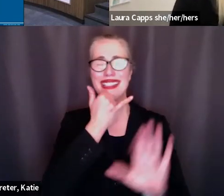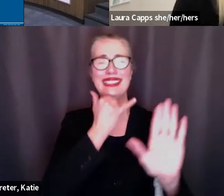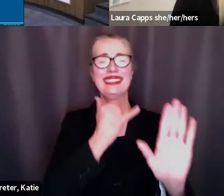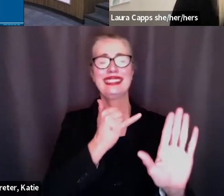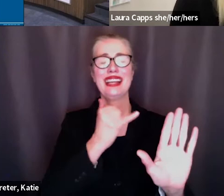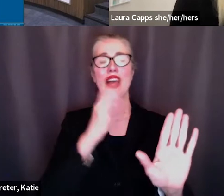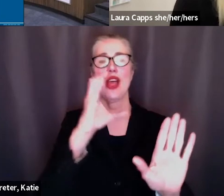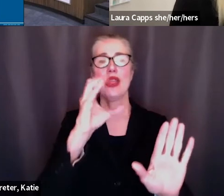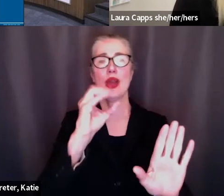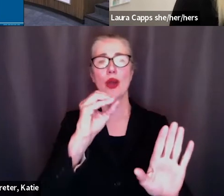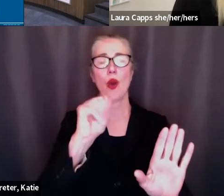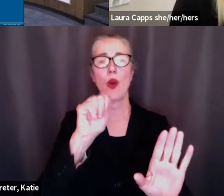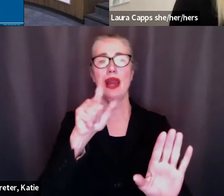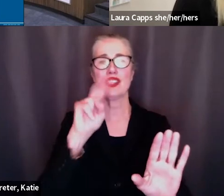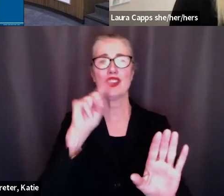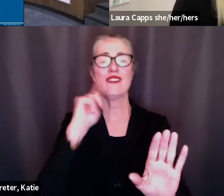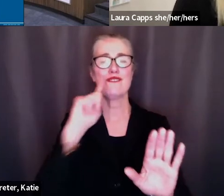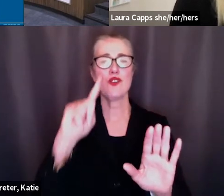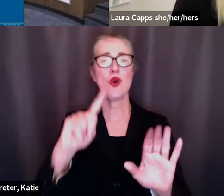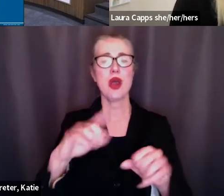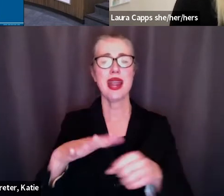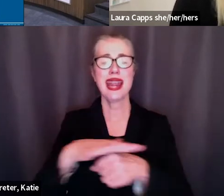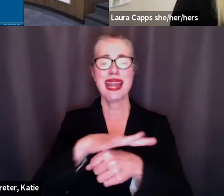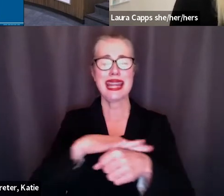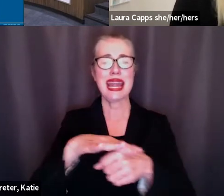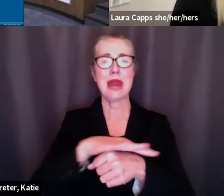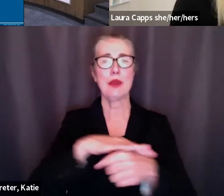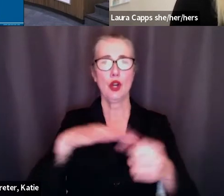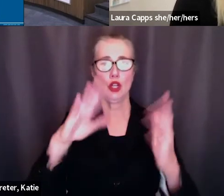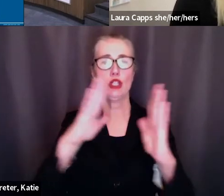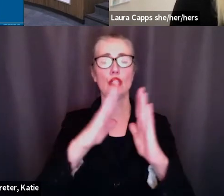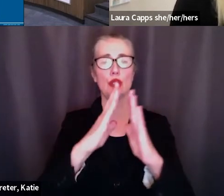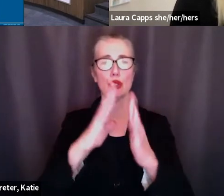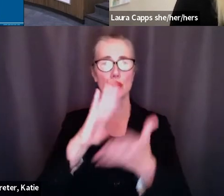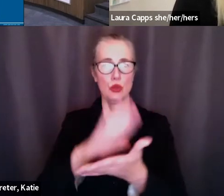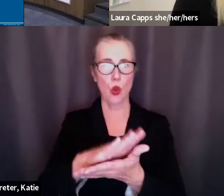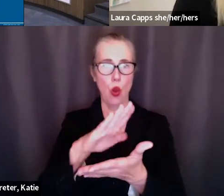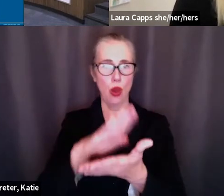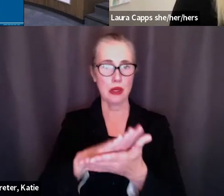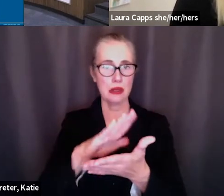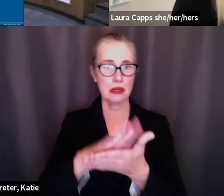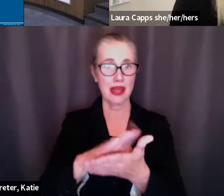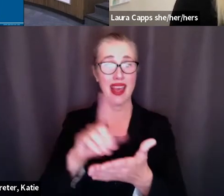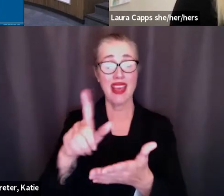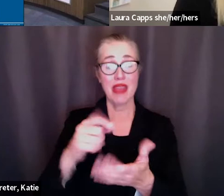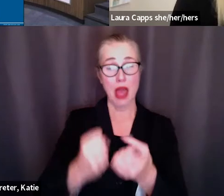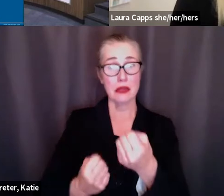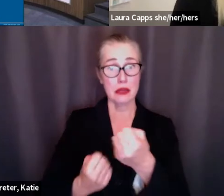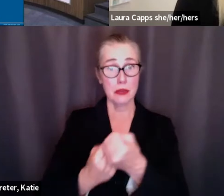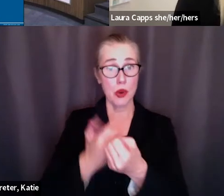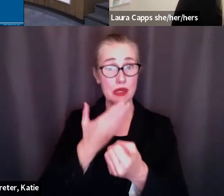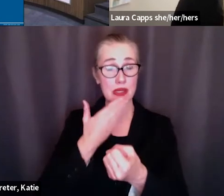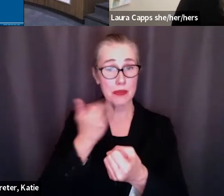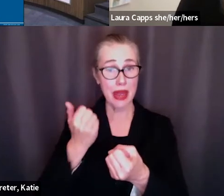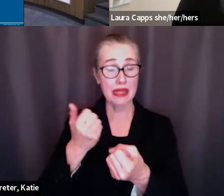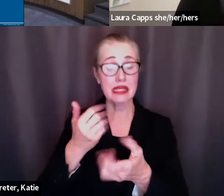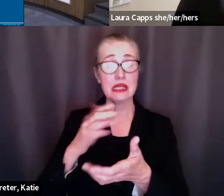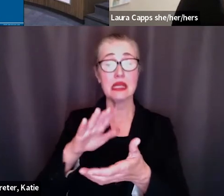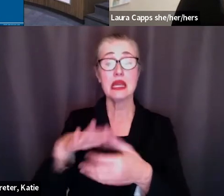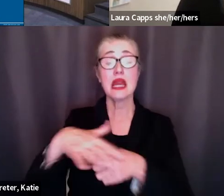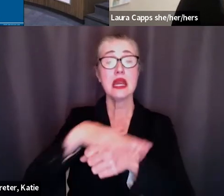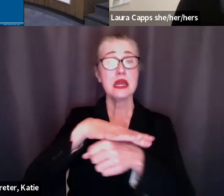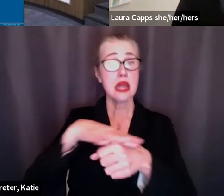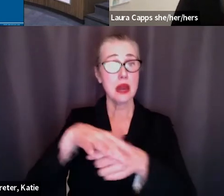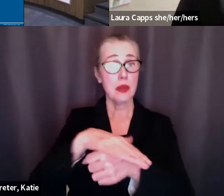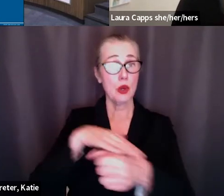coalition for neighborhood schools this is best for supporting the neighborhood schools